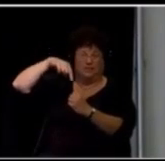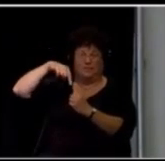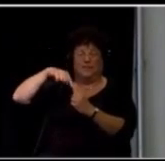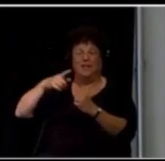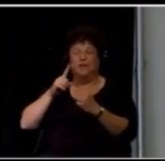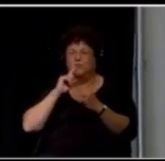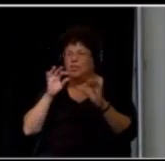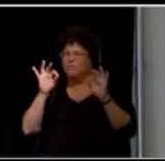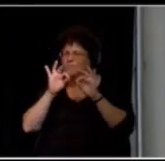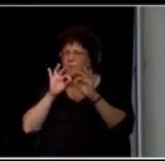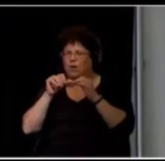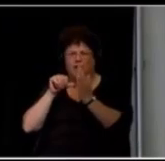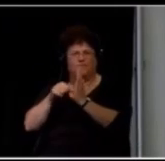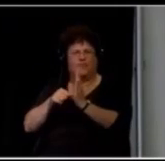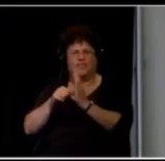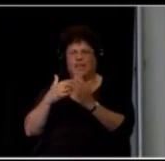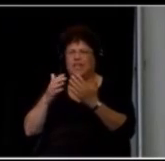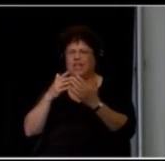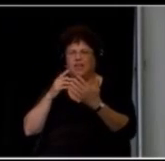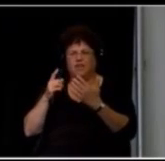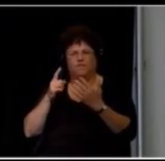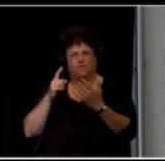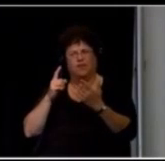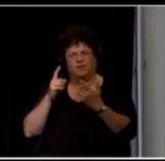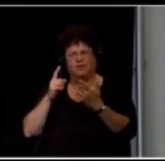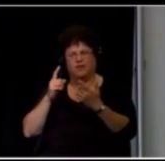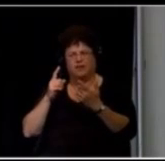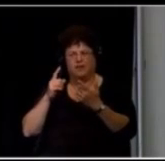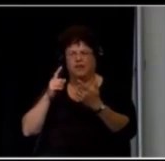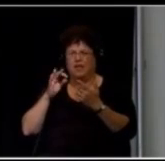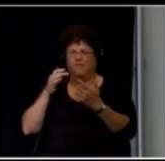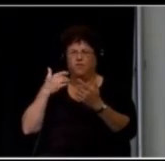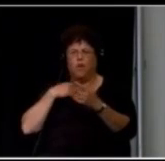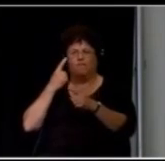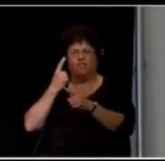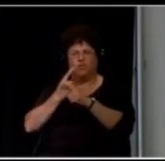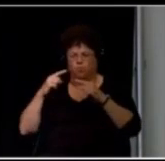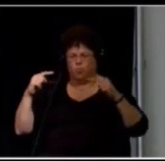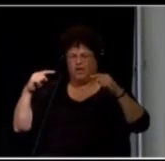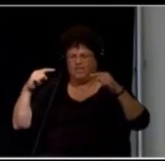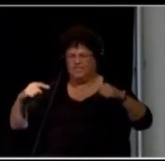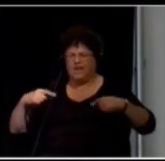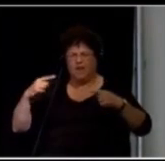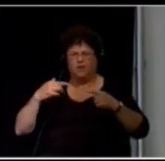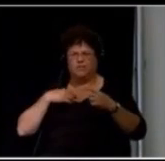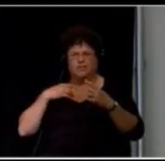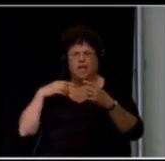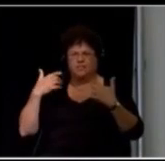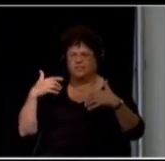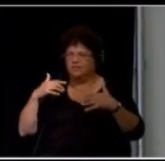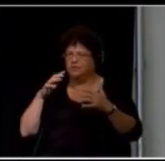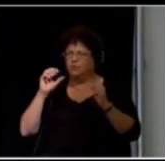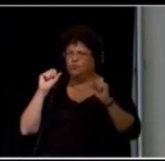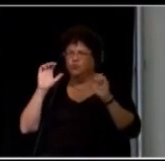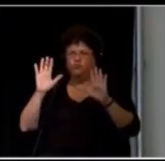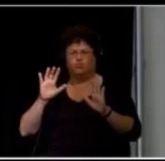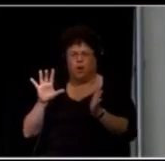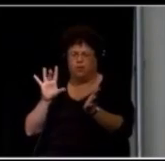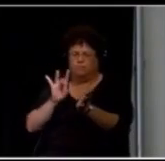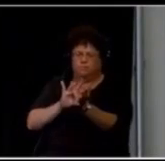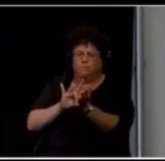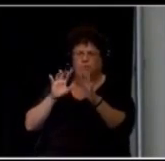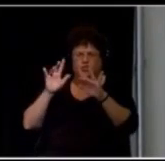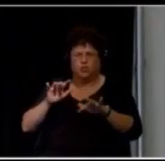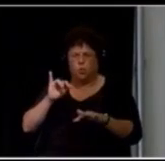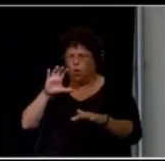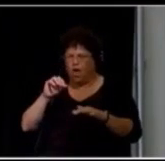to emphasize that even a rear-wheel drive Tesla, as long as it has the right tires, it has amazing traction on snow and ice.